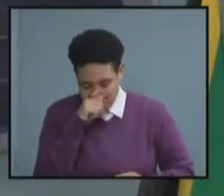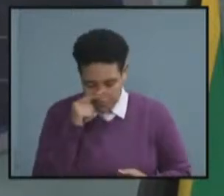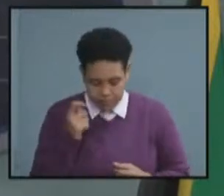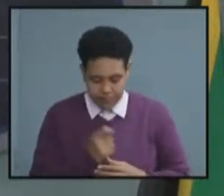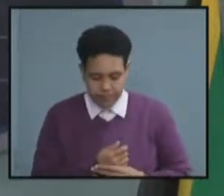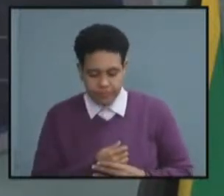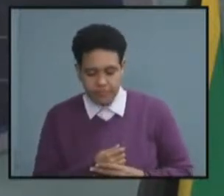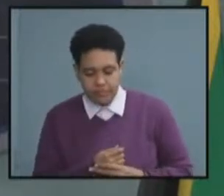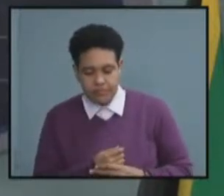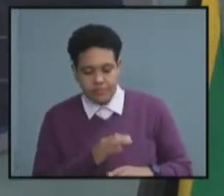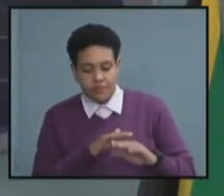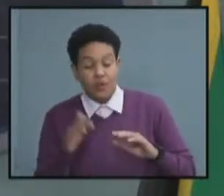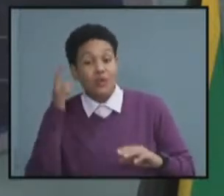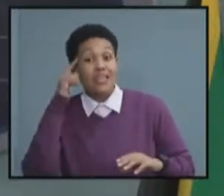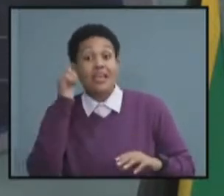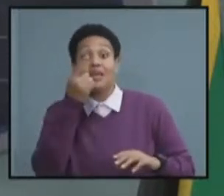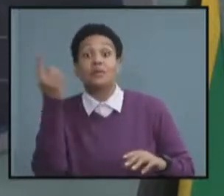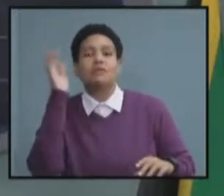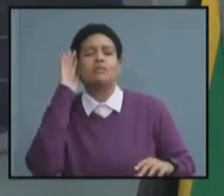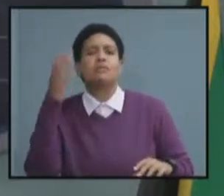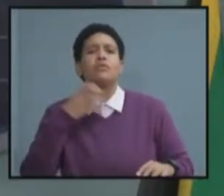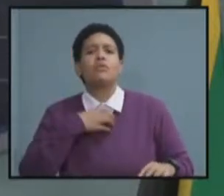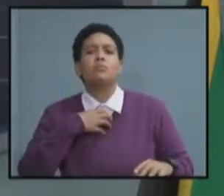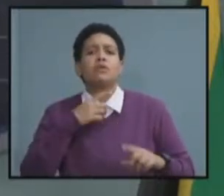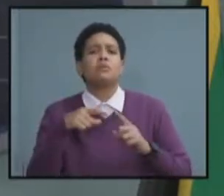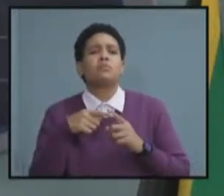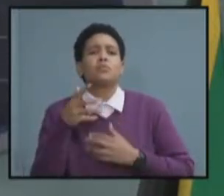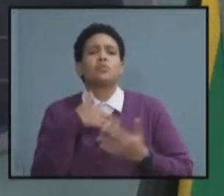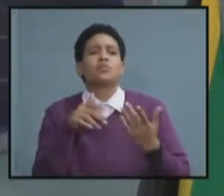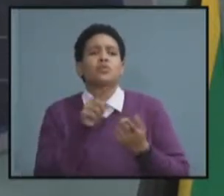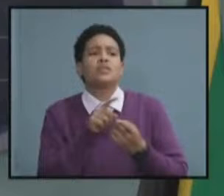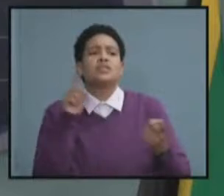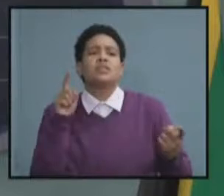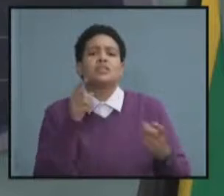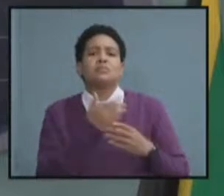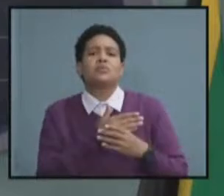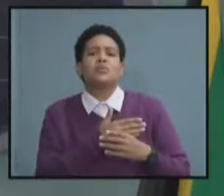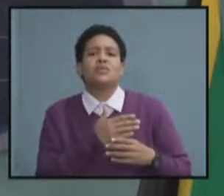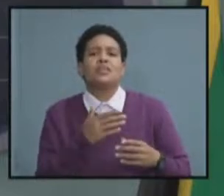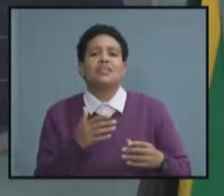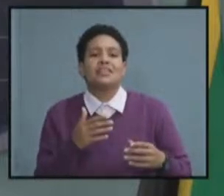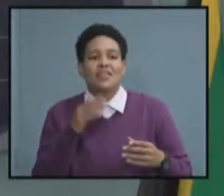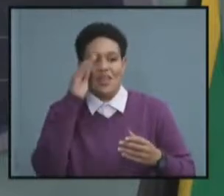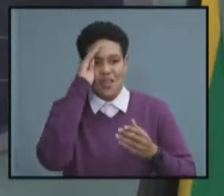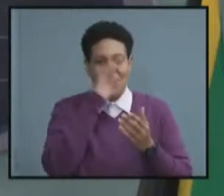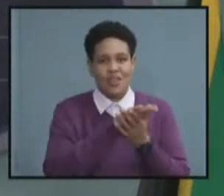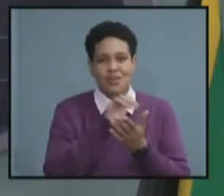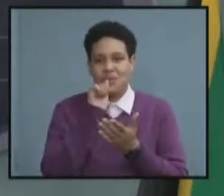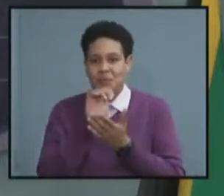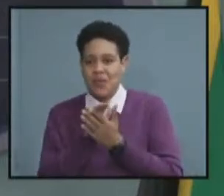think anybody would complain about social distancing between a bride and a groom.